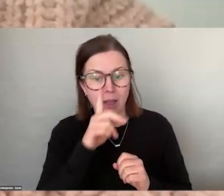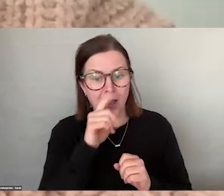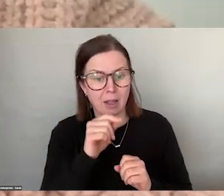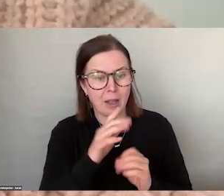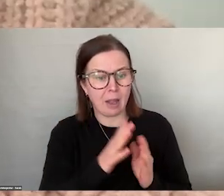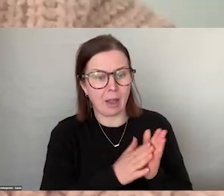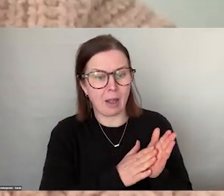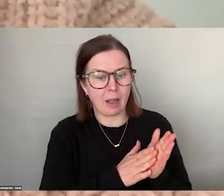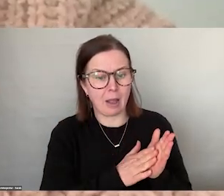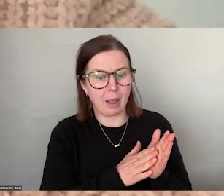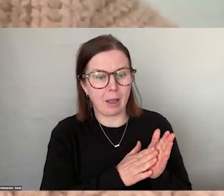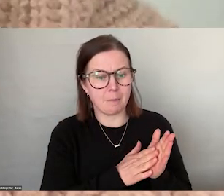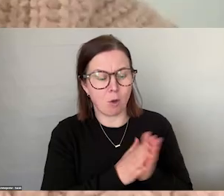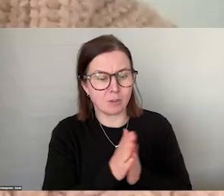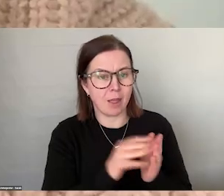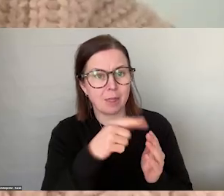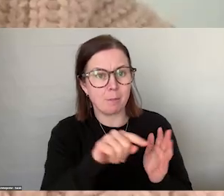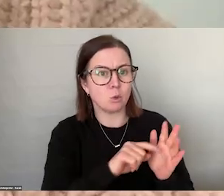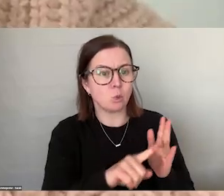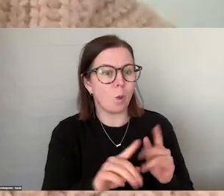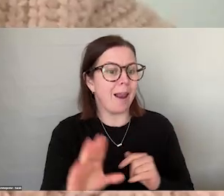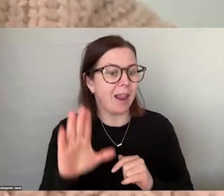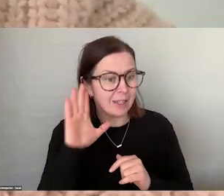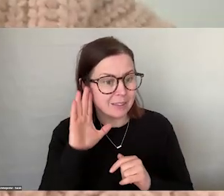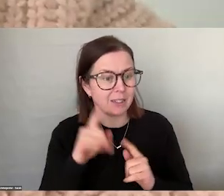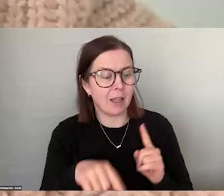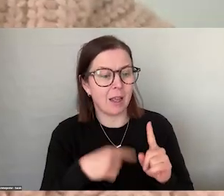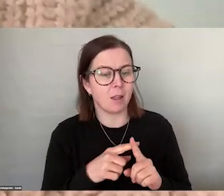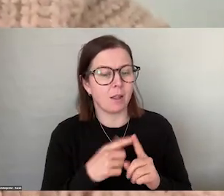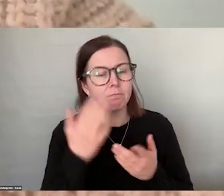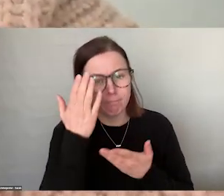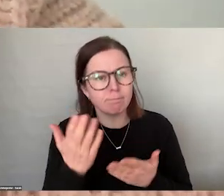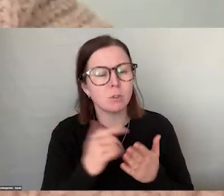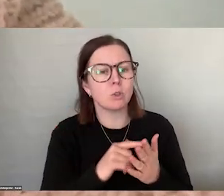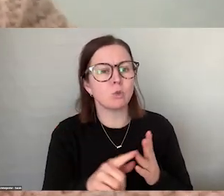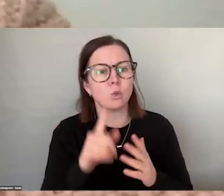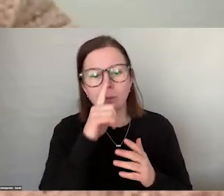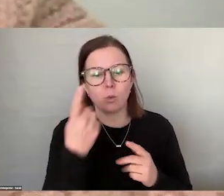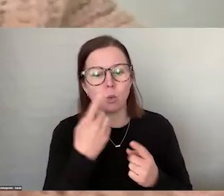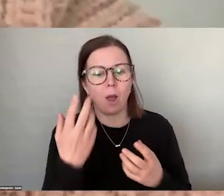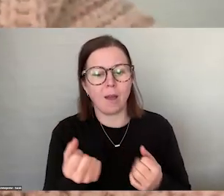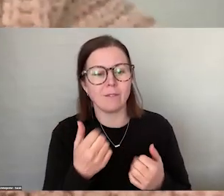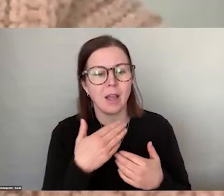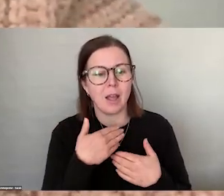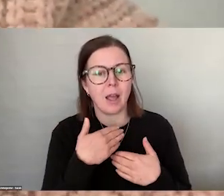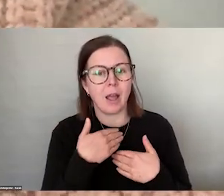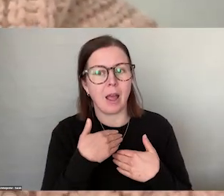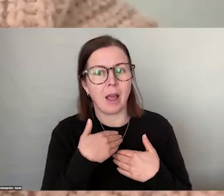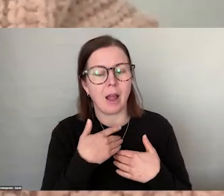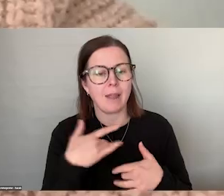listen to and embed lived experience in shaping care models?